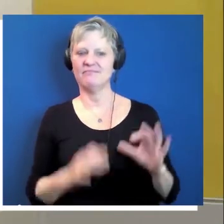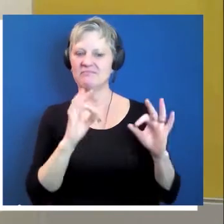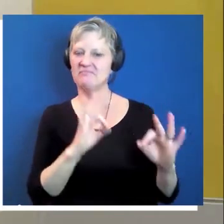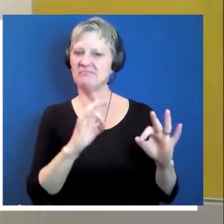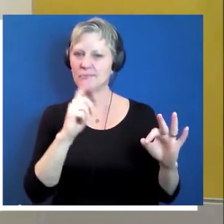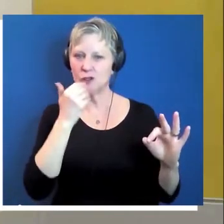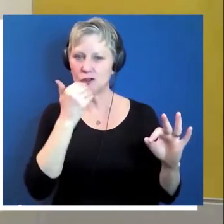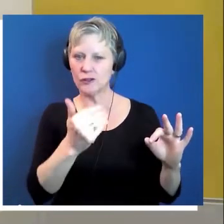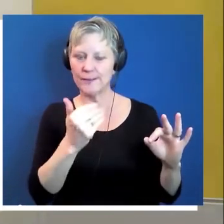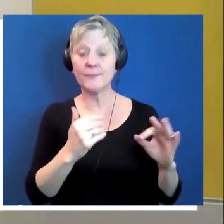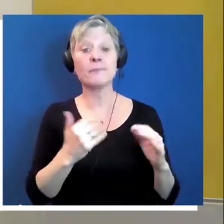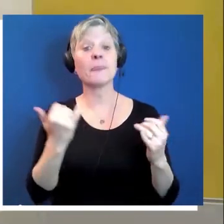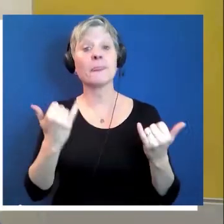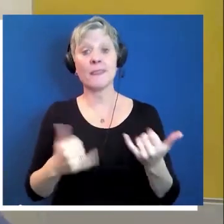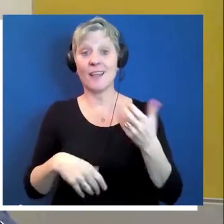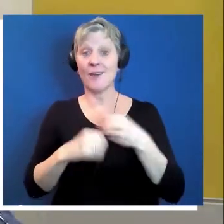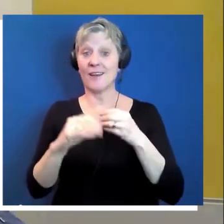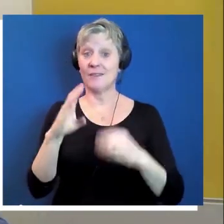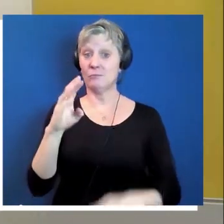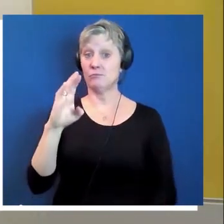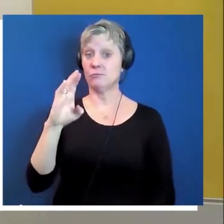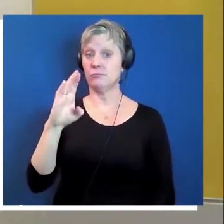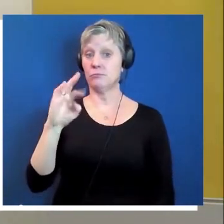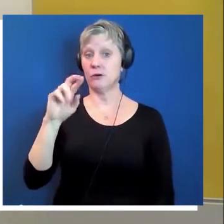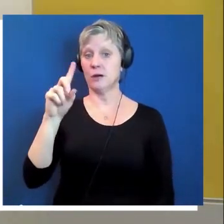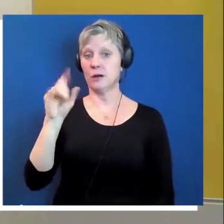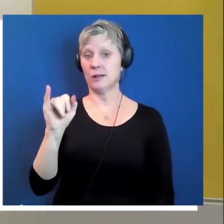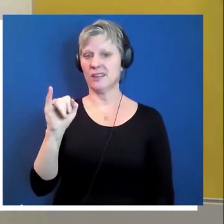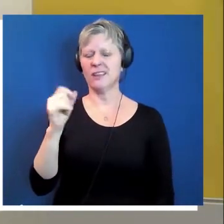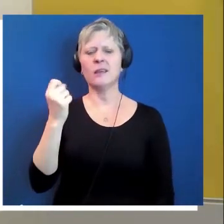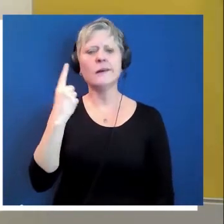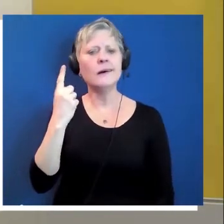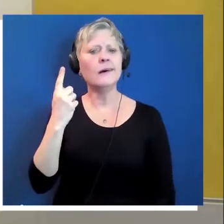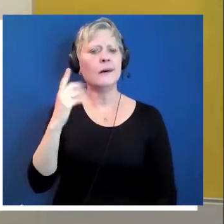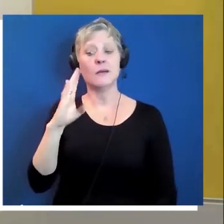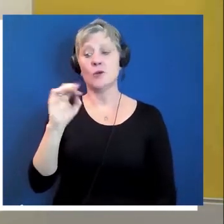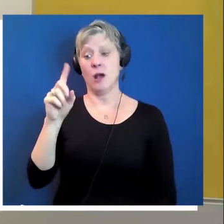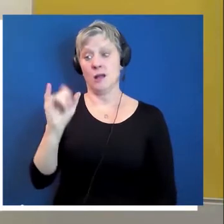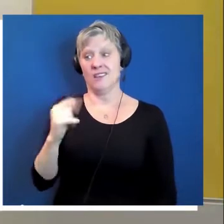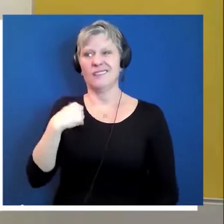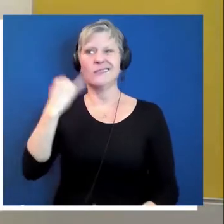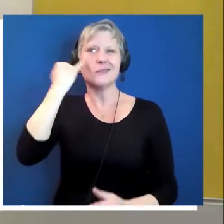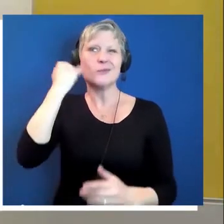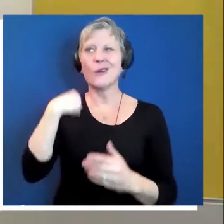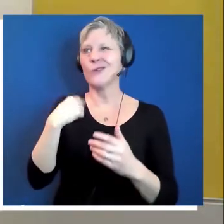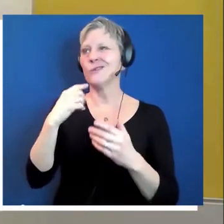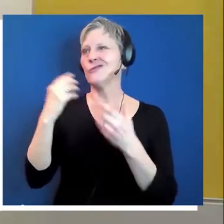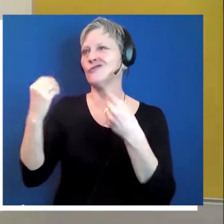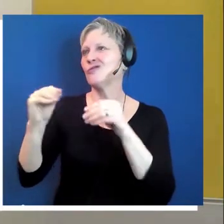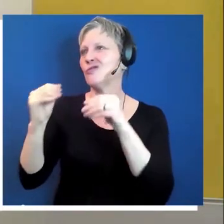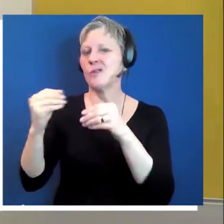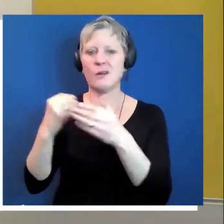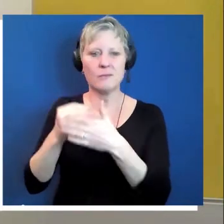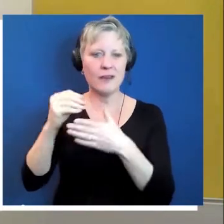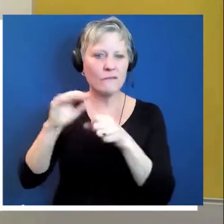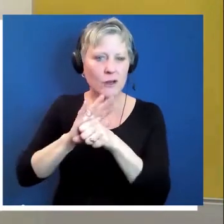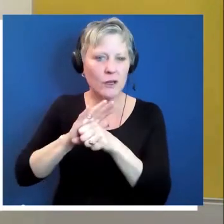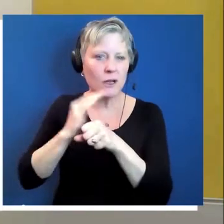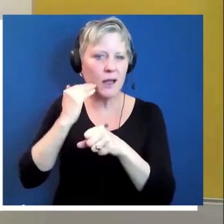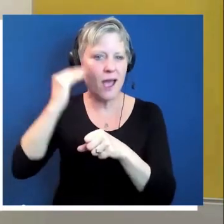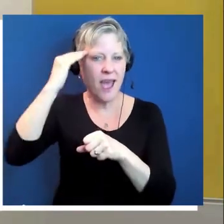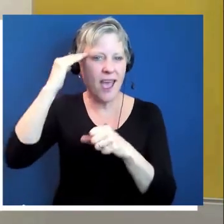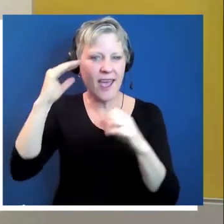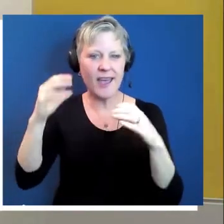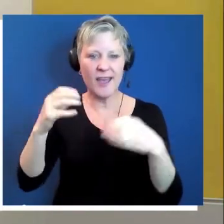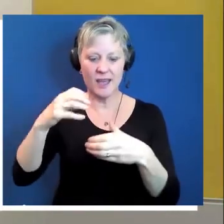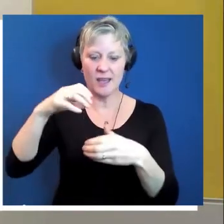That looks good. All right, got some broccoli here, okay? And what you want to do is, if I was buying whole heads of broccoli and actually